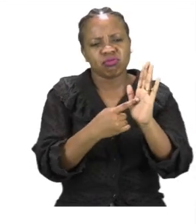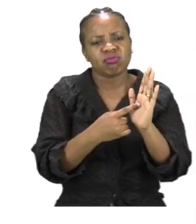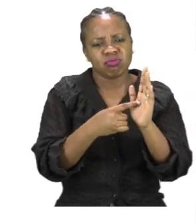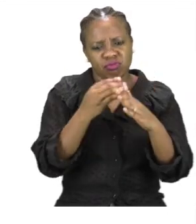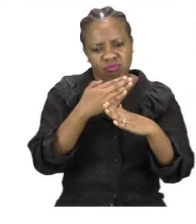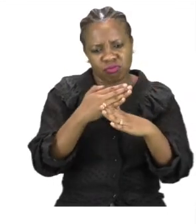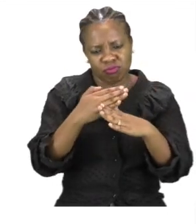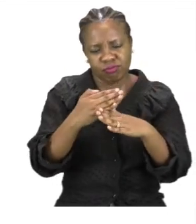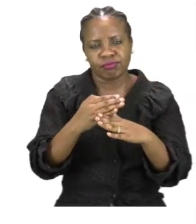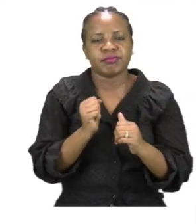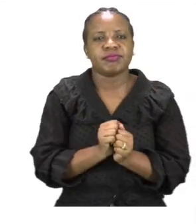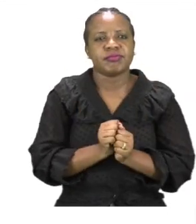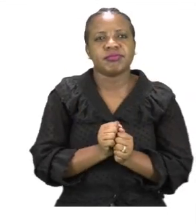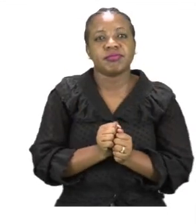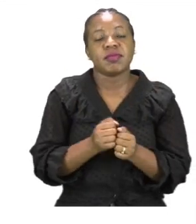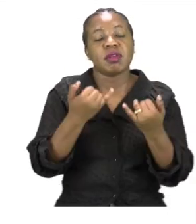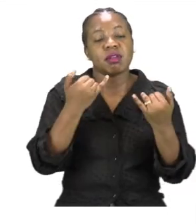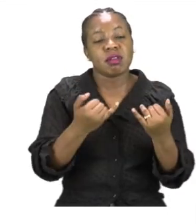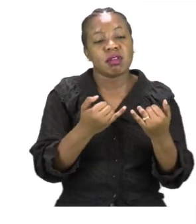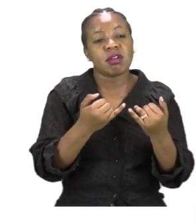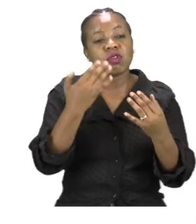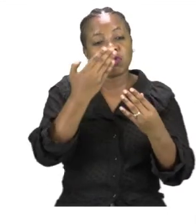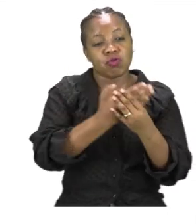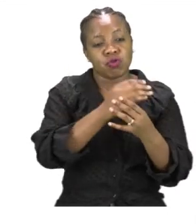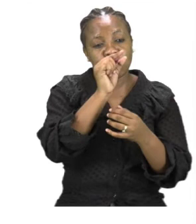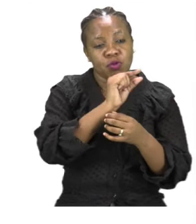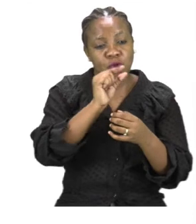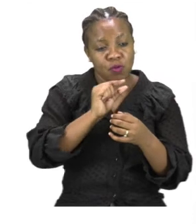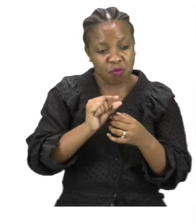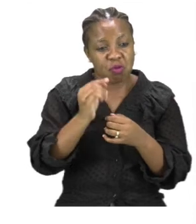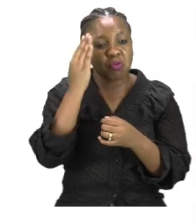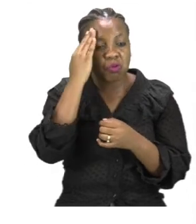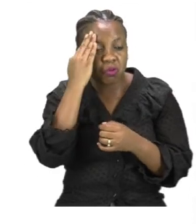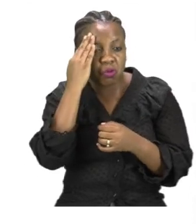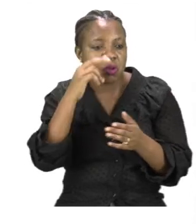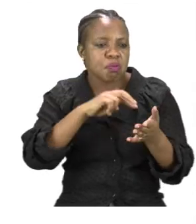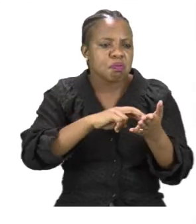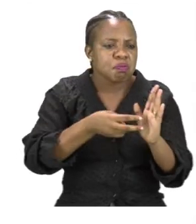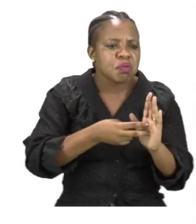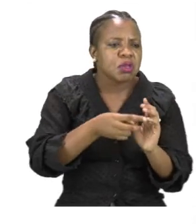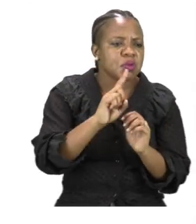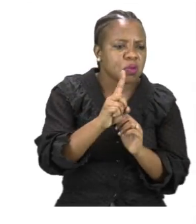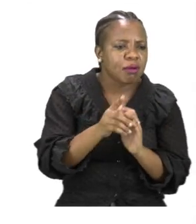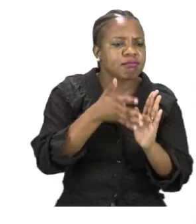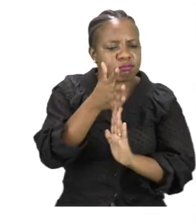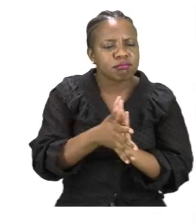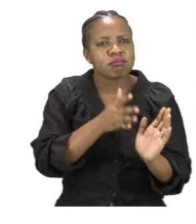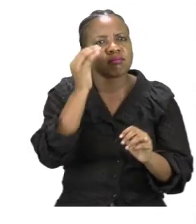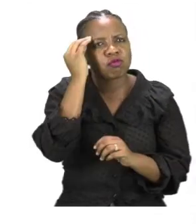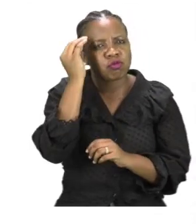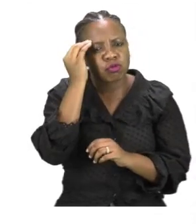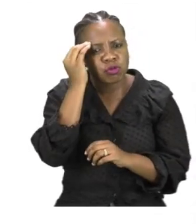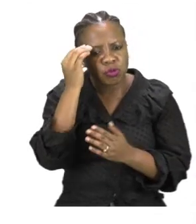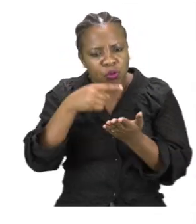Now that we know our new vocabulary words, let us try and use them throughout the week, making sentences and reading